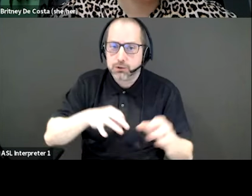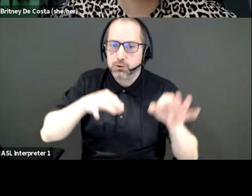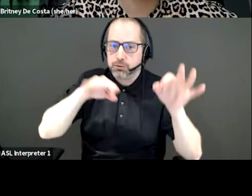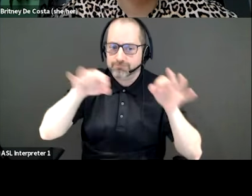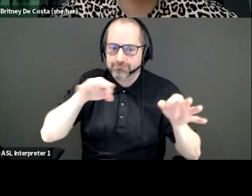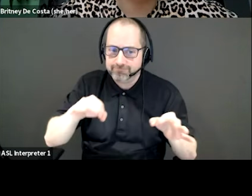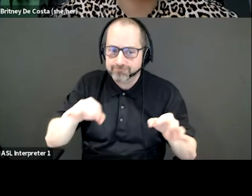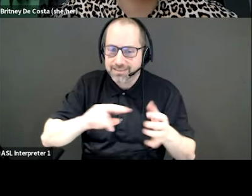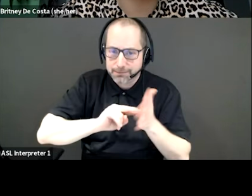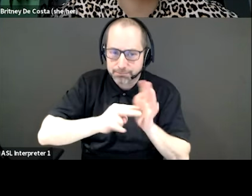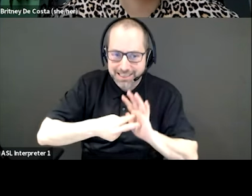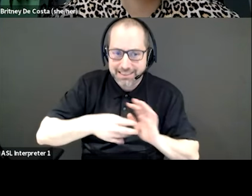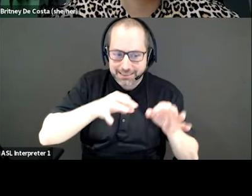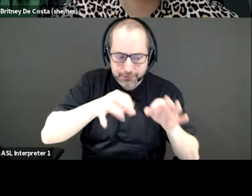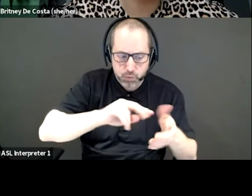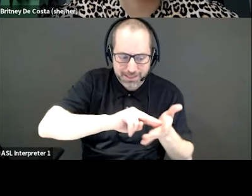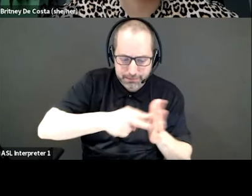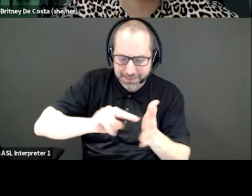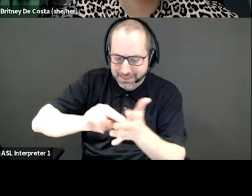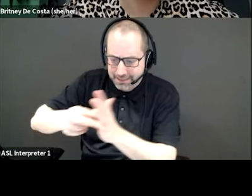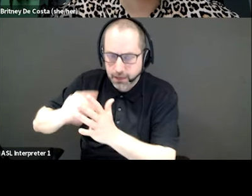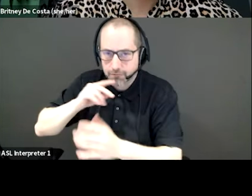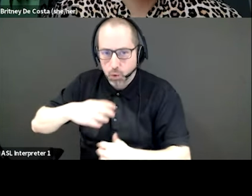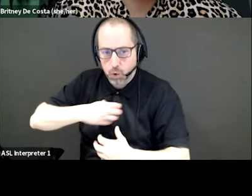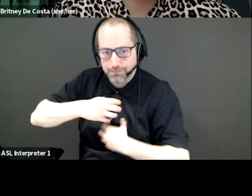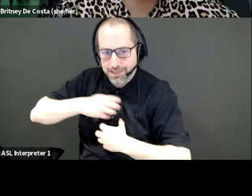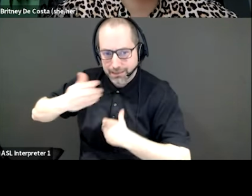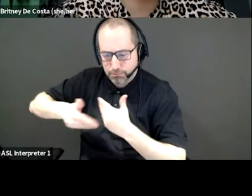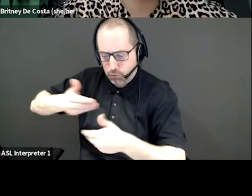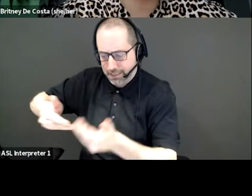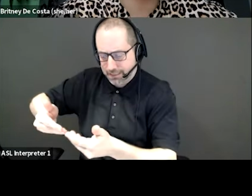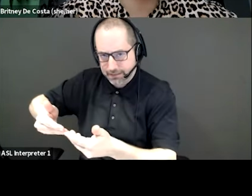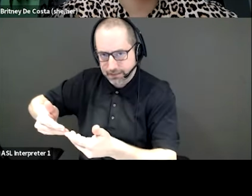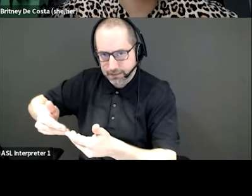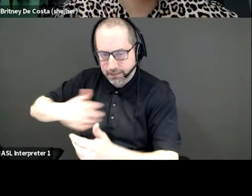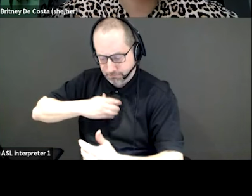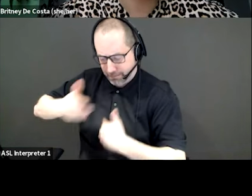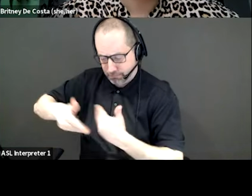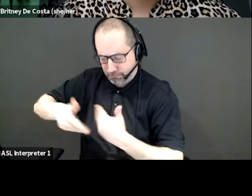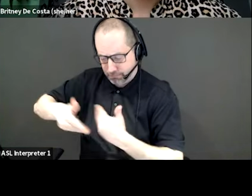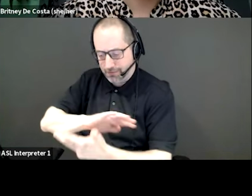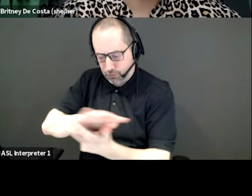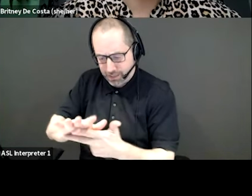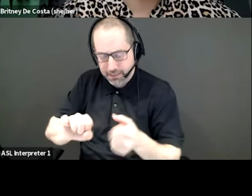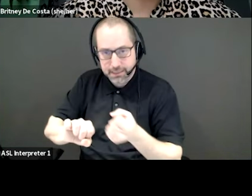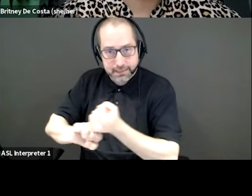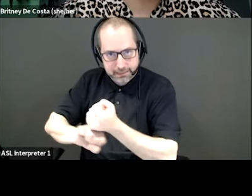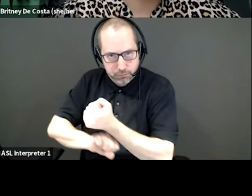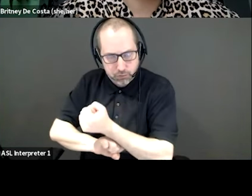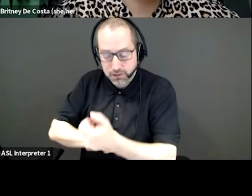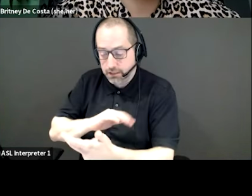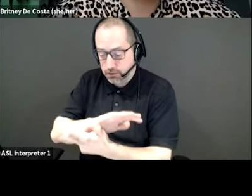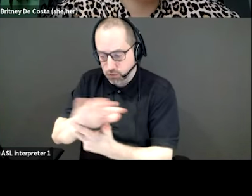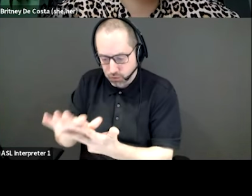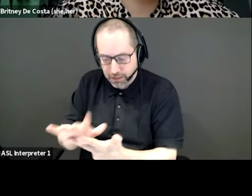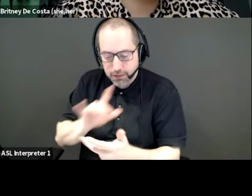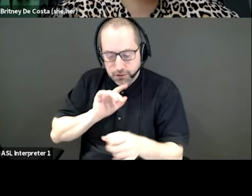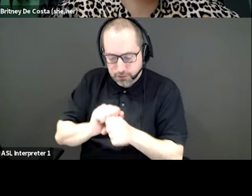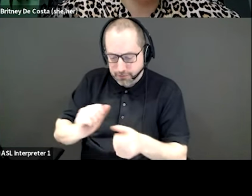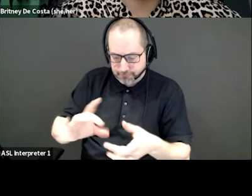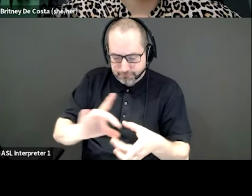they mean in the context of a complaints process. How are they mutually reinforcing? And also clarifying